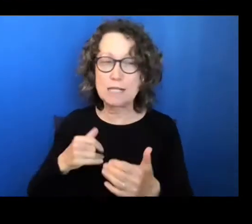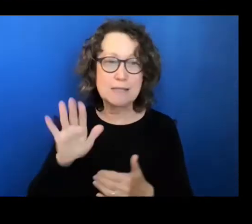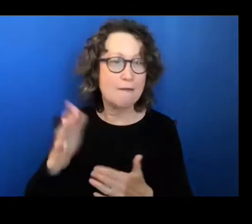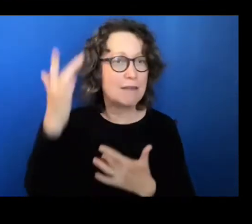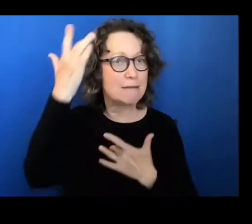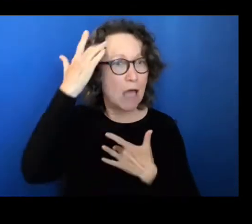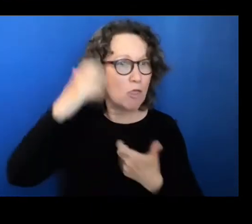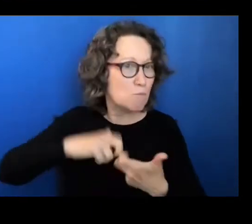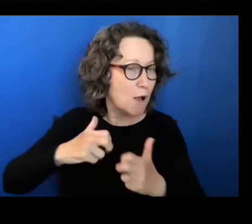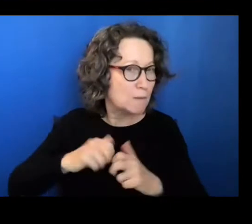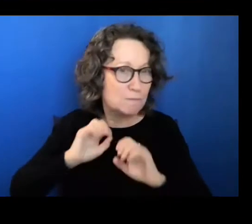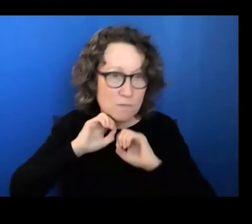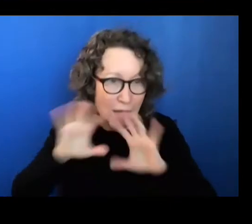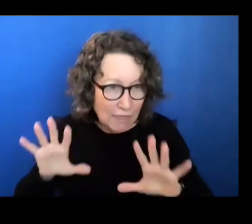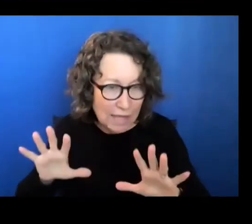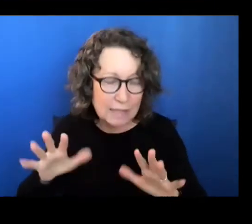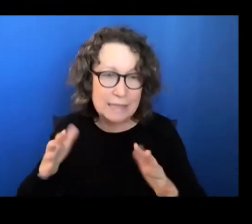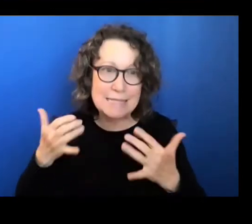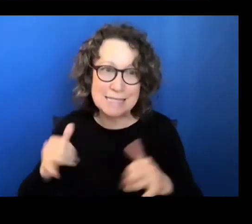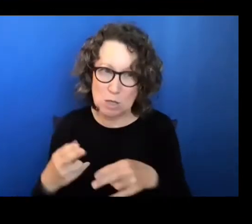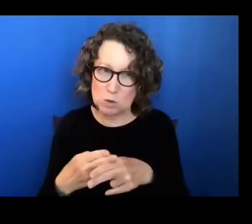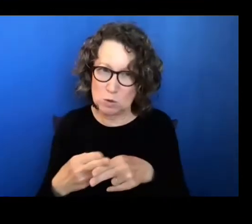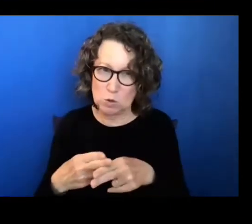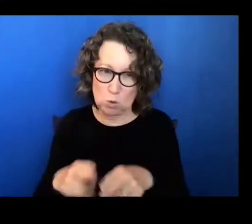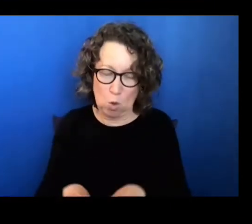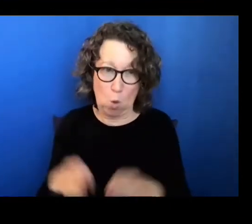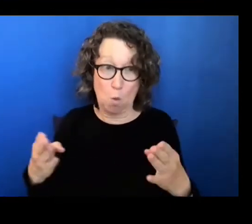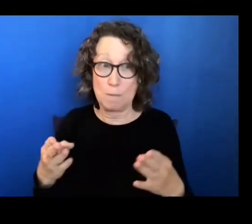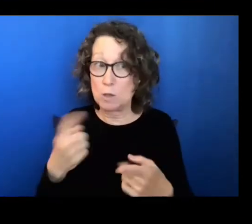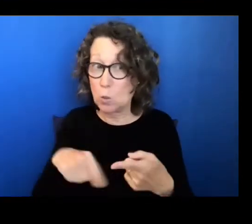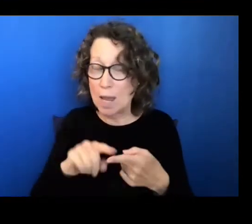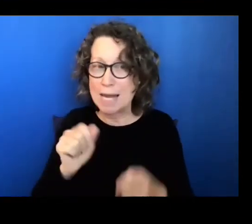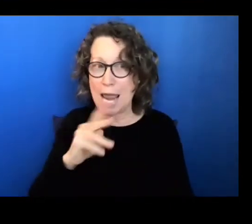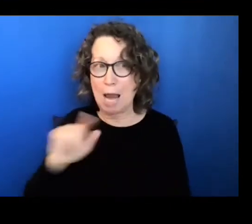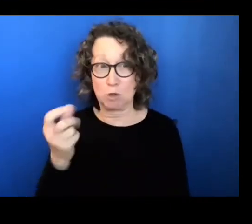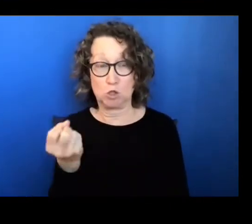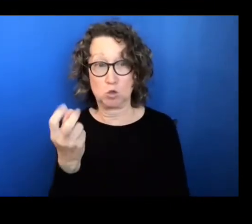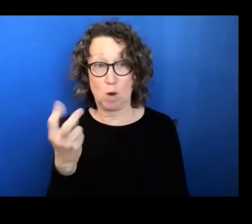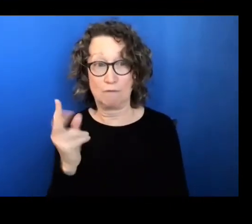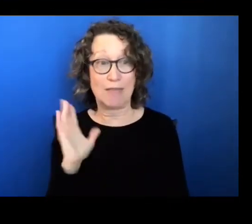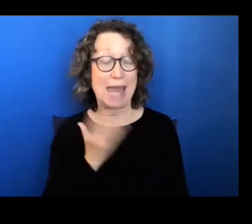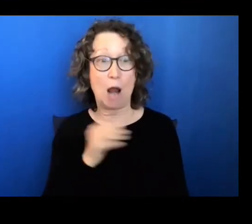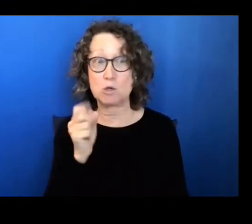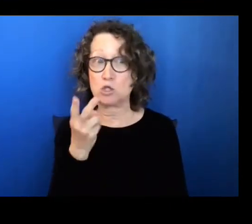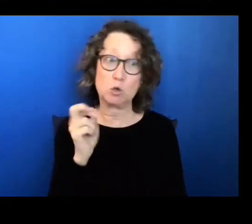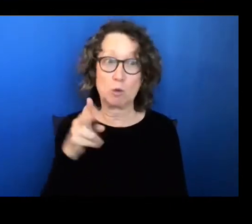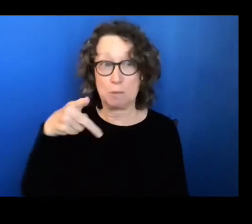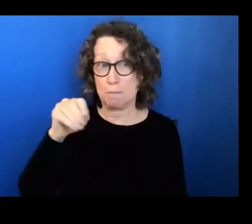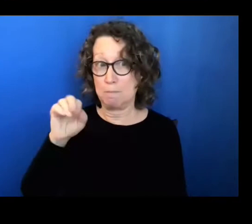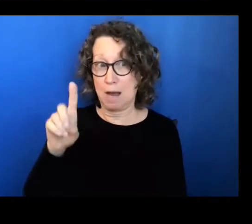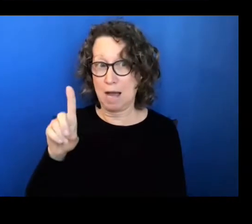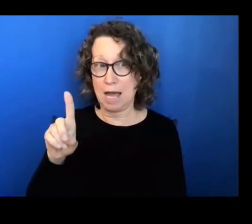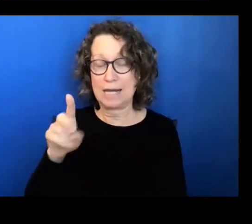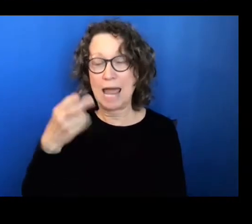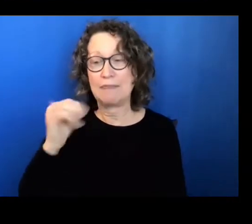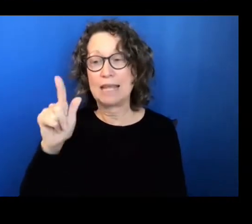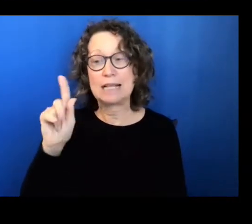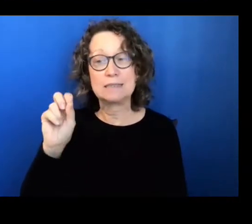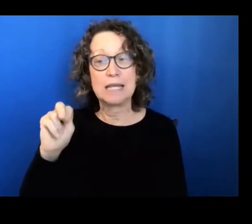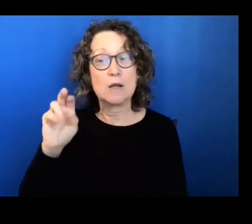risk factors, will very soon start on April 12th at our Superpod in Santa Barbara at the Hilton Oceanfront